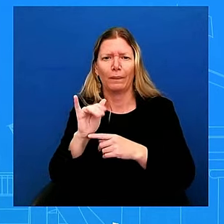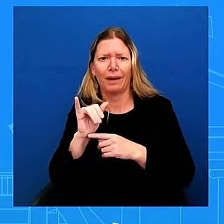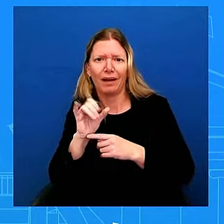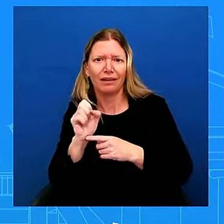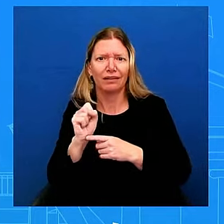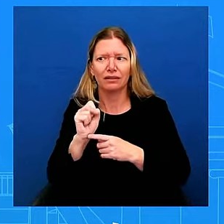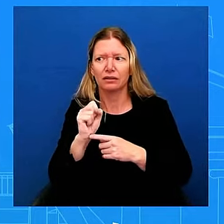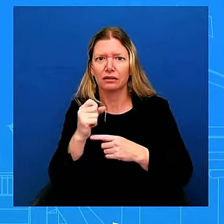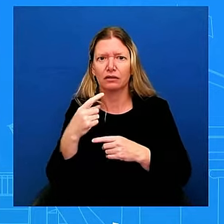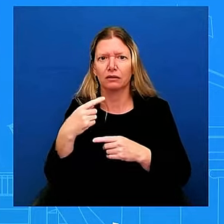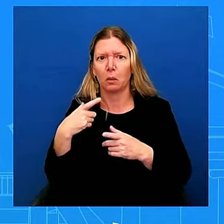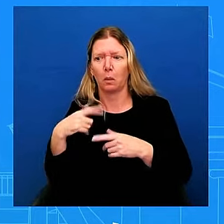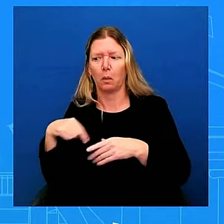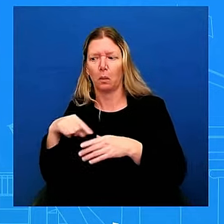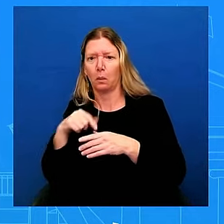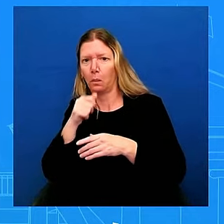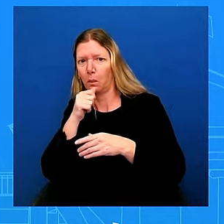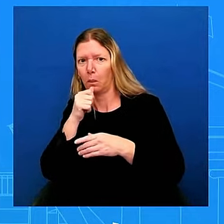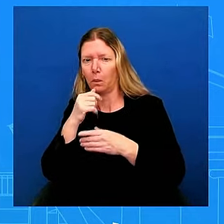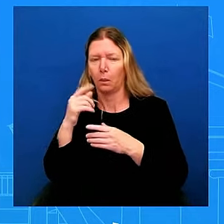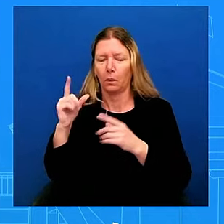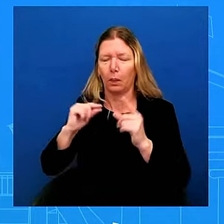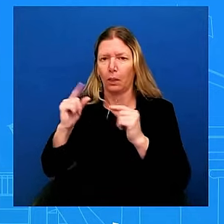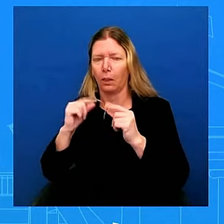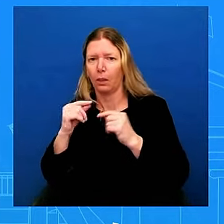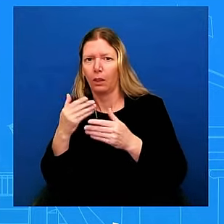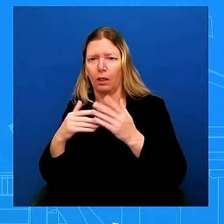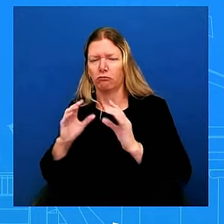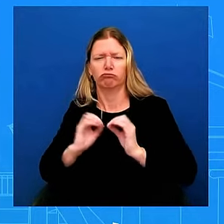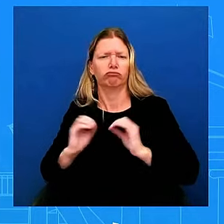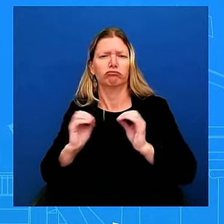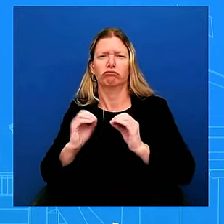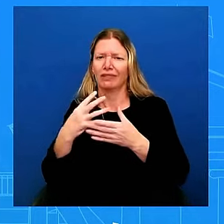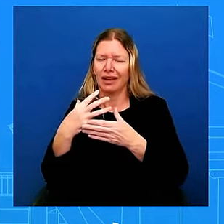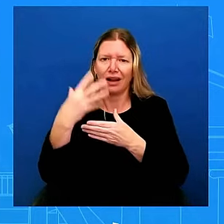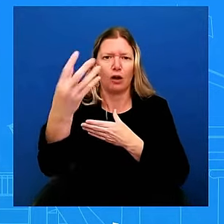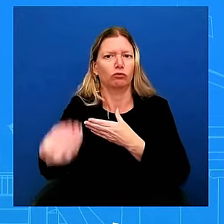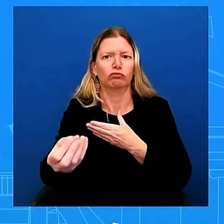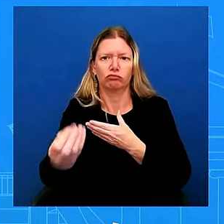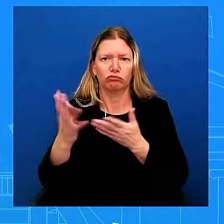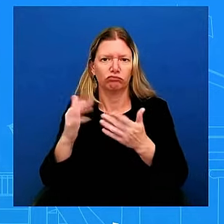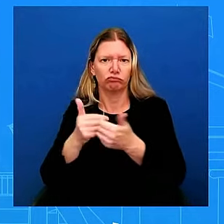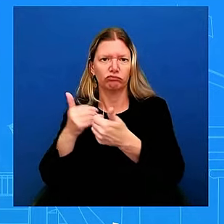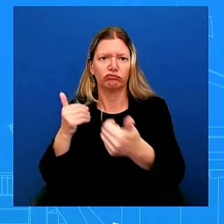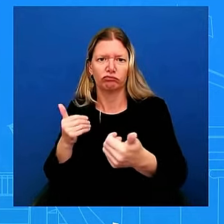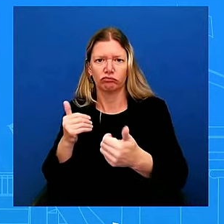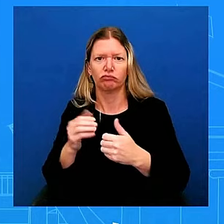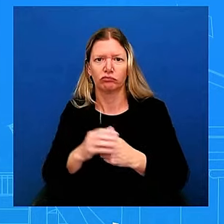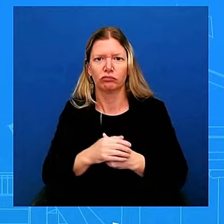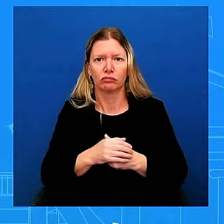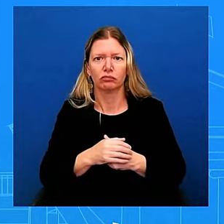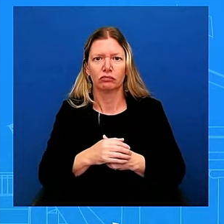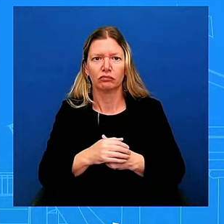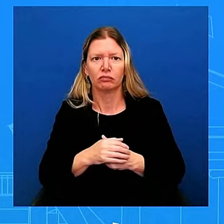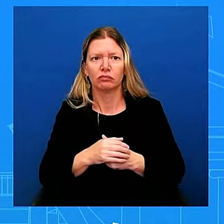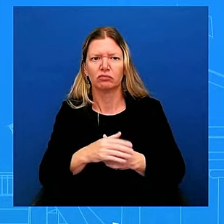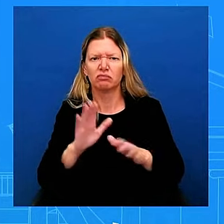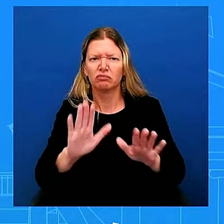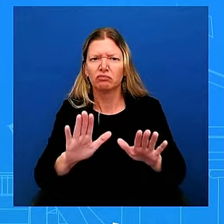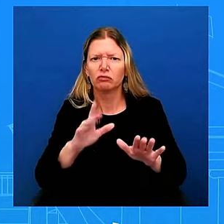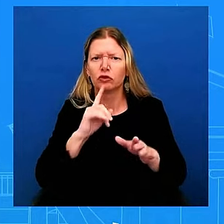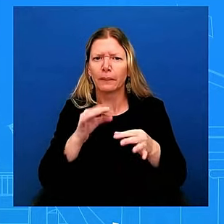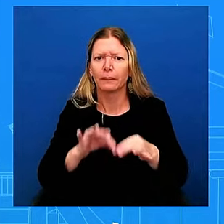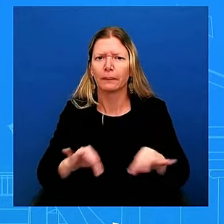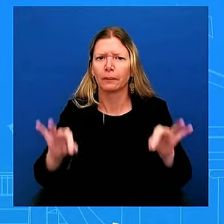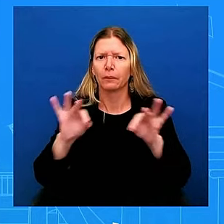Thanks, Karine. Secretary, I understand. If I may, Peter, it's very important that this independent review have